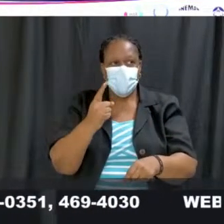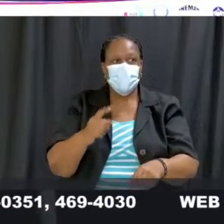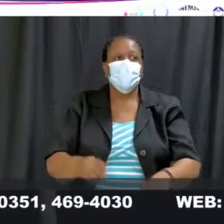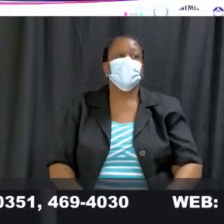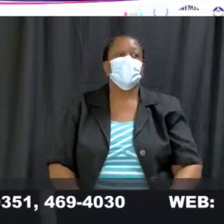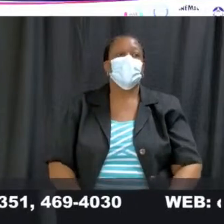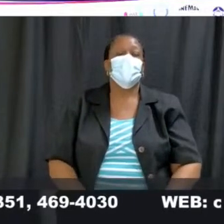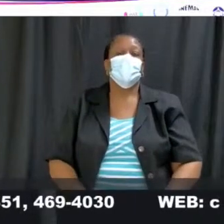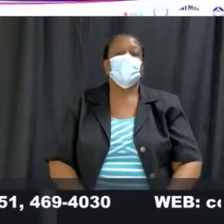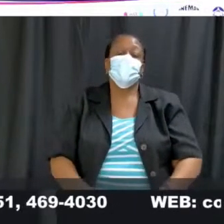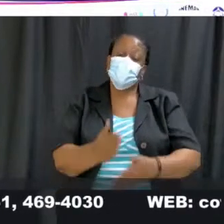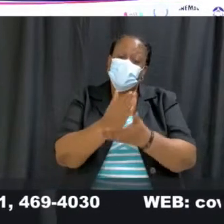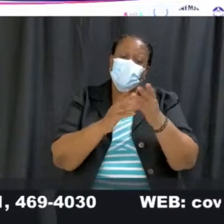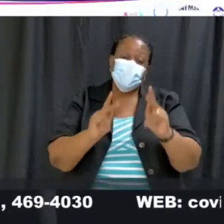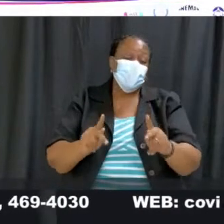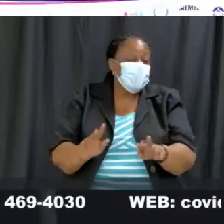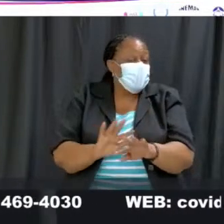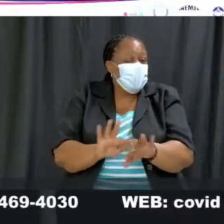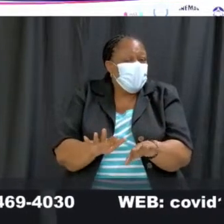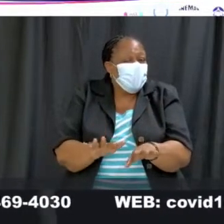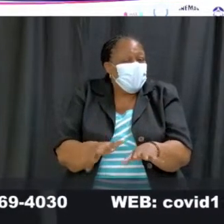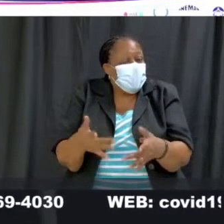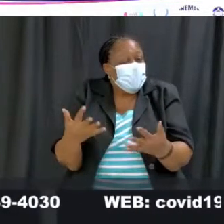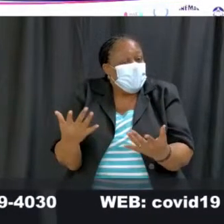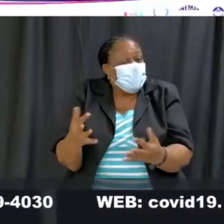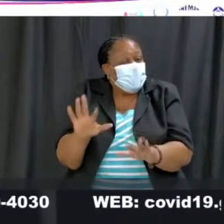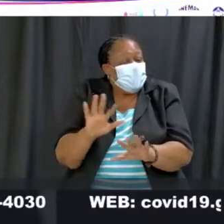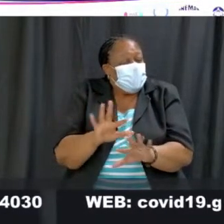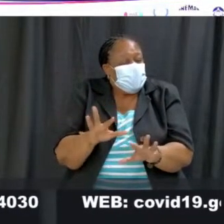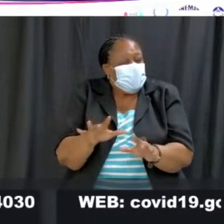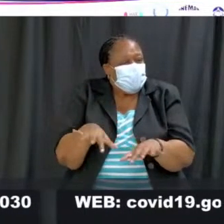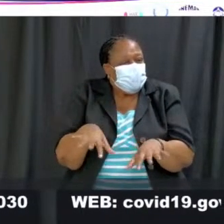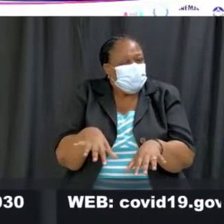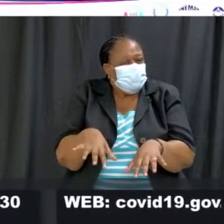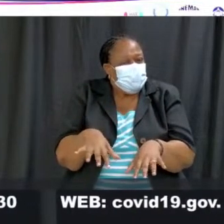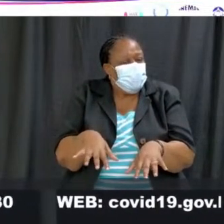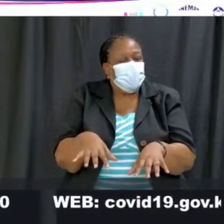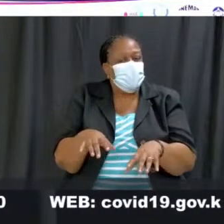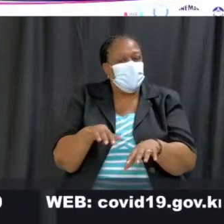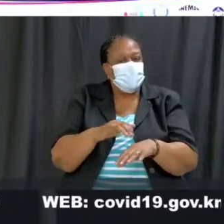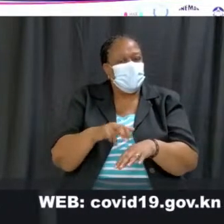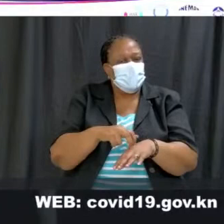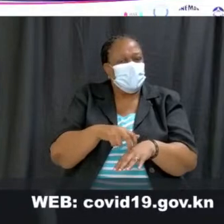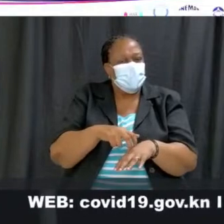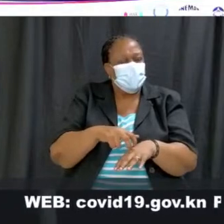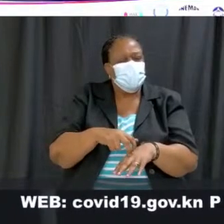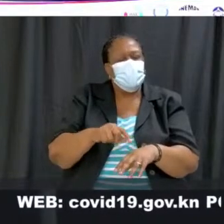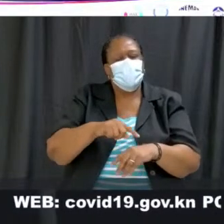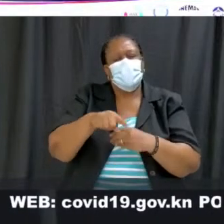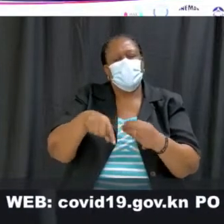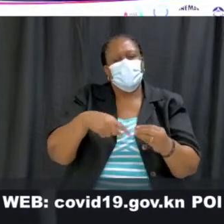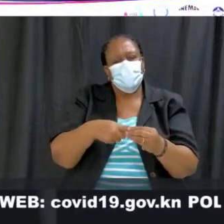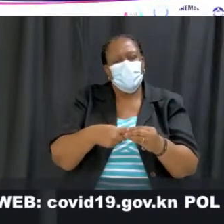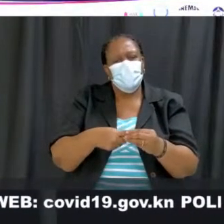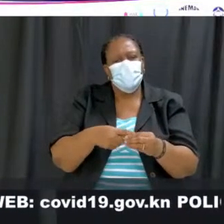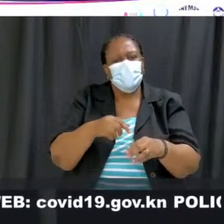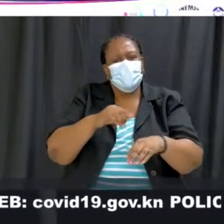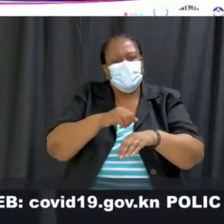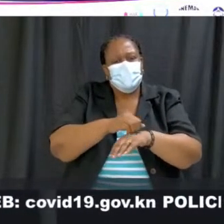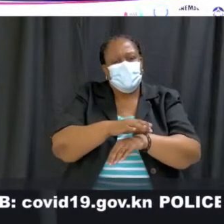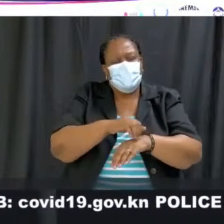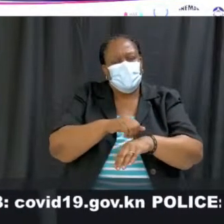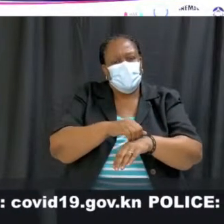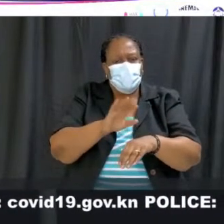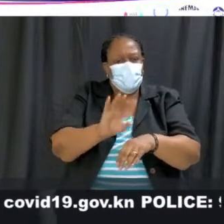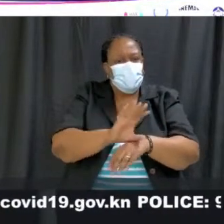quite comfortable with technology, so we will continue to have the physical versions available as well. In